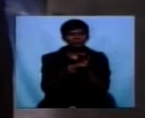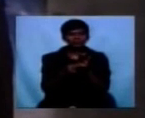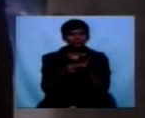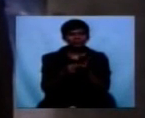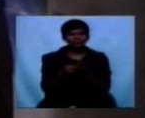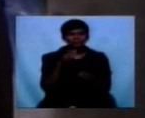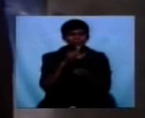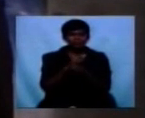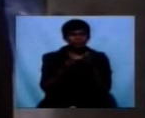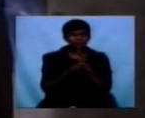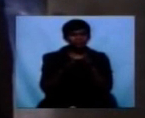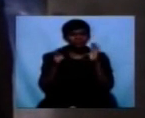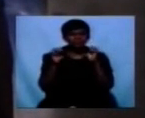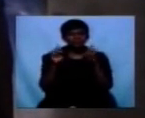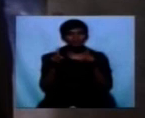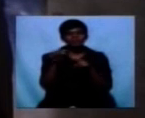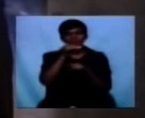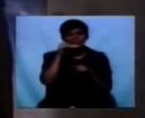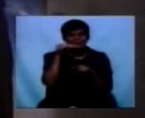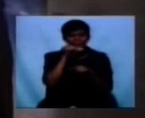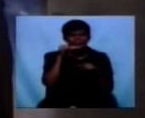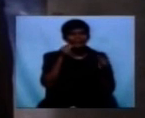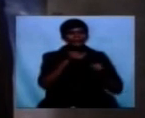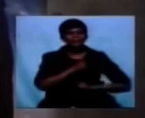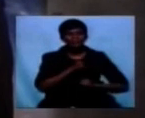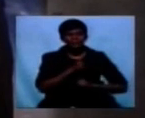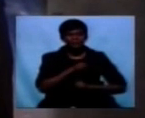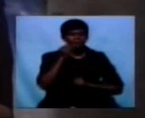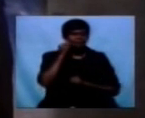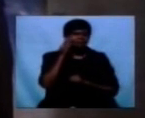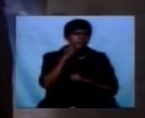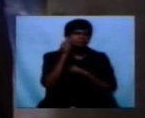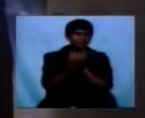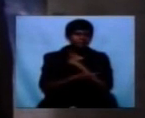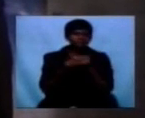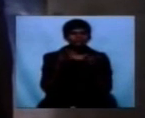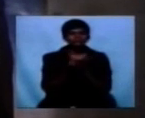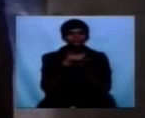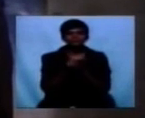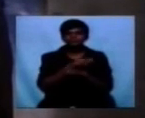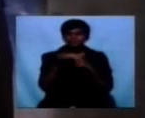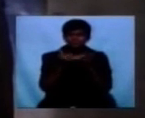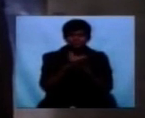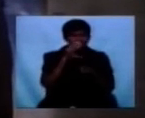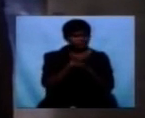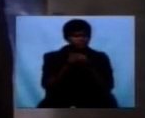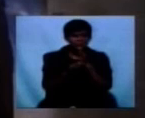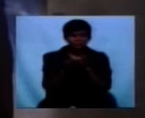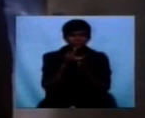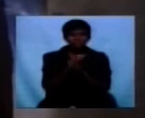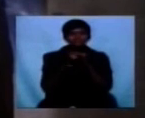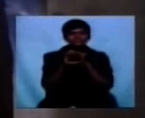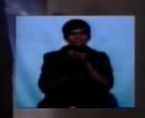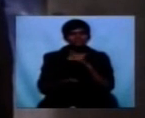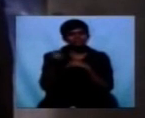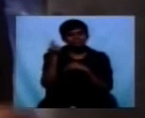infrastructure and education, health, agriculture, defense, home affairs, finance. All these constructions